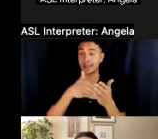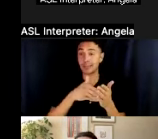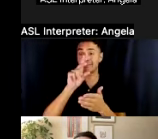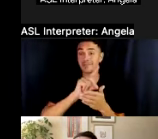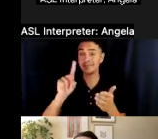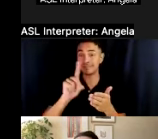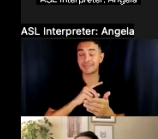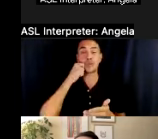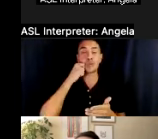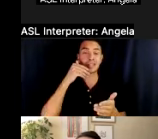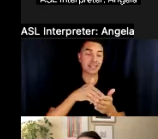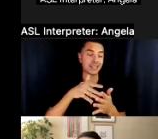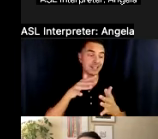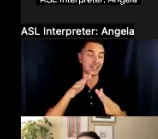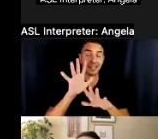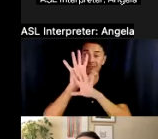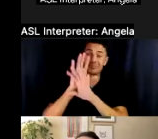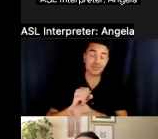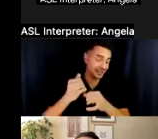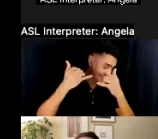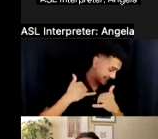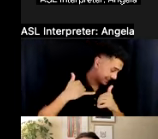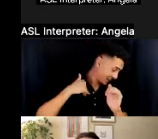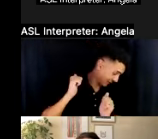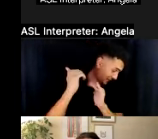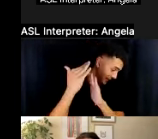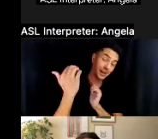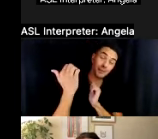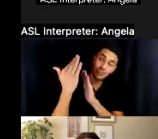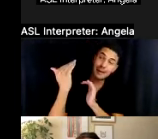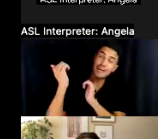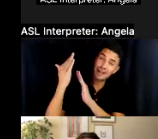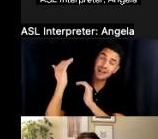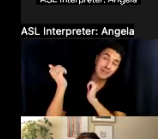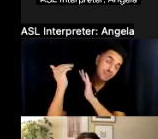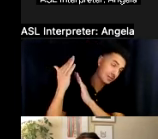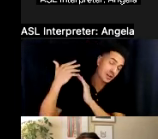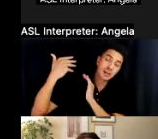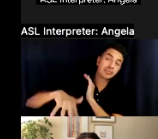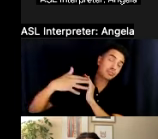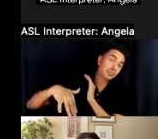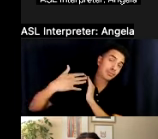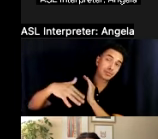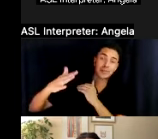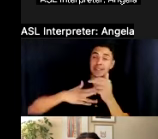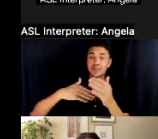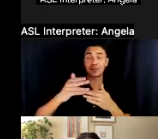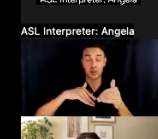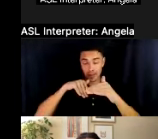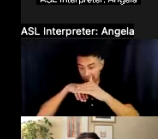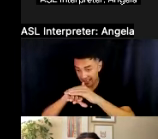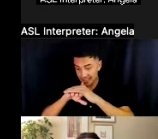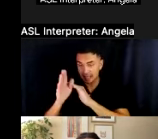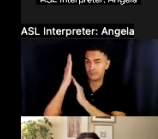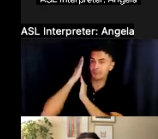racist practices, still they exist. We're facing them constantly, even in the disparity of access.